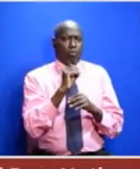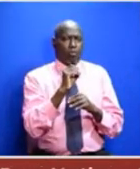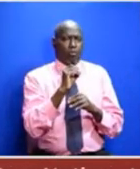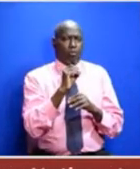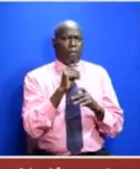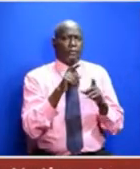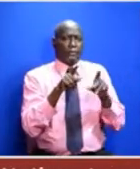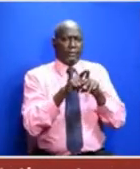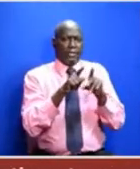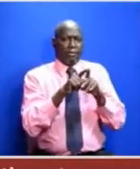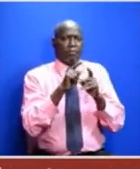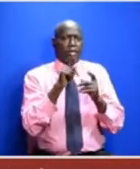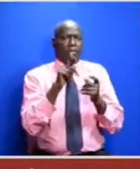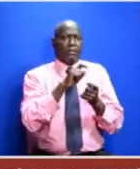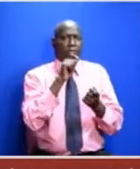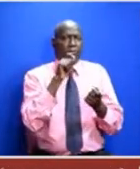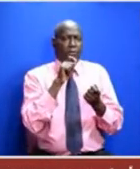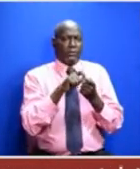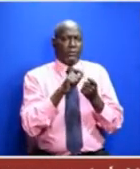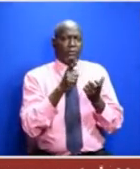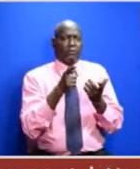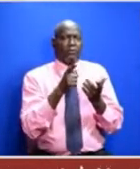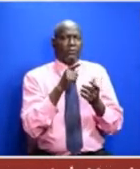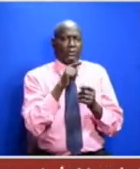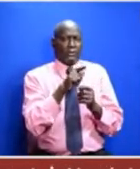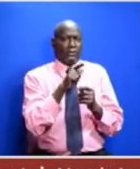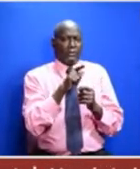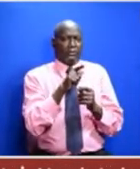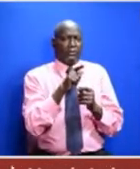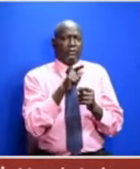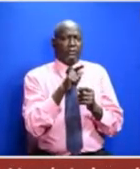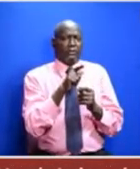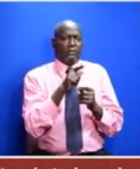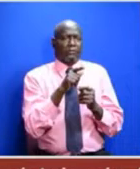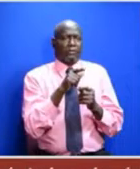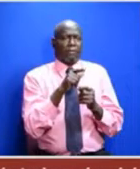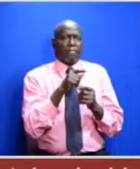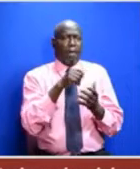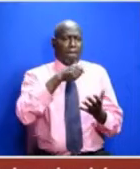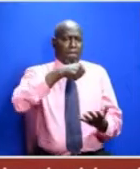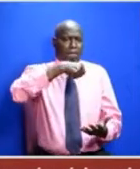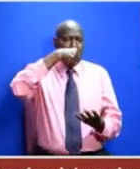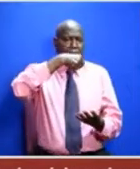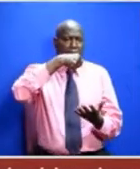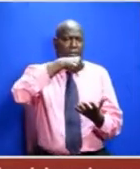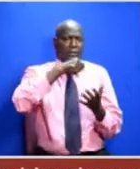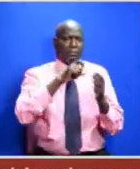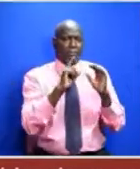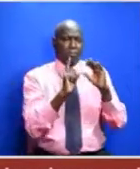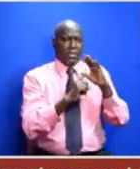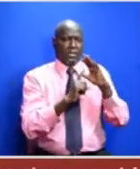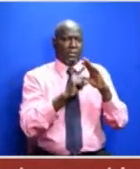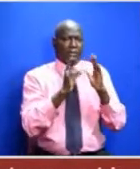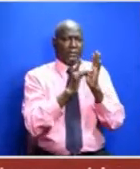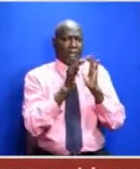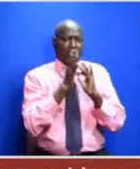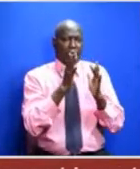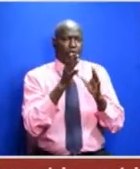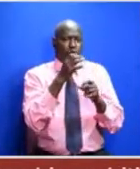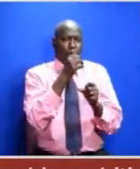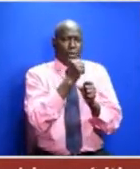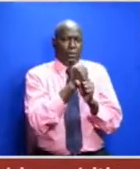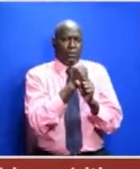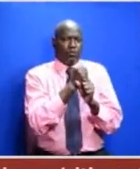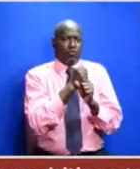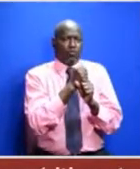malnutrition and, in particular, childhood stunting. For this reason, the Bucket Ministry, a Christian non-profit organization, has